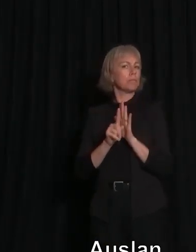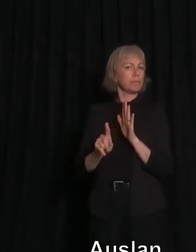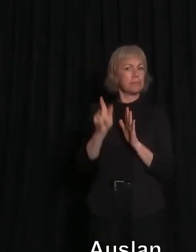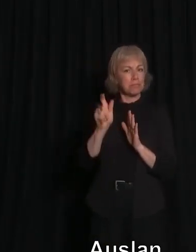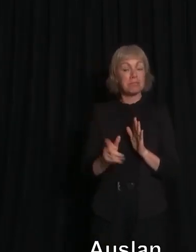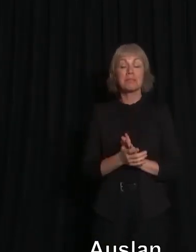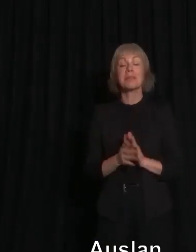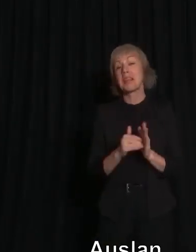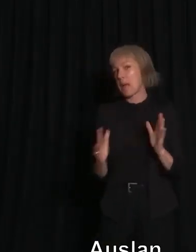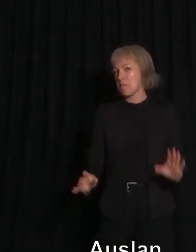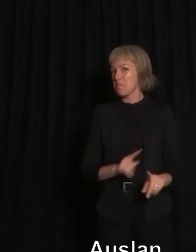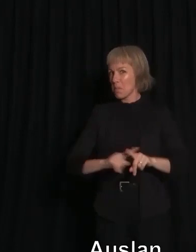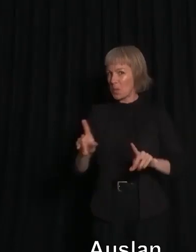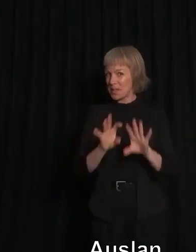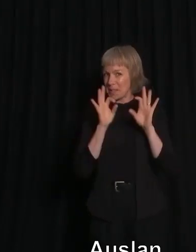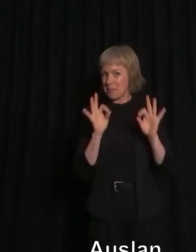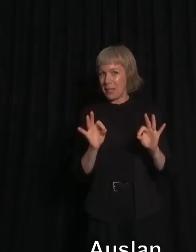amongst our special envoys,